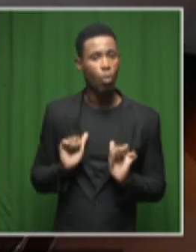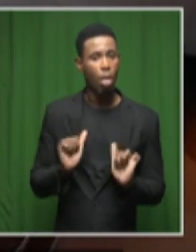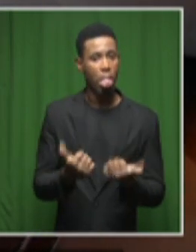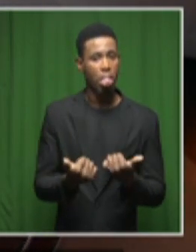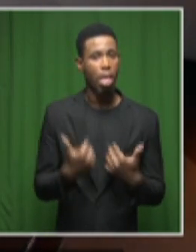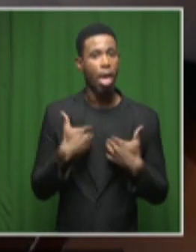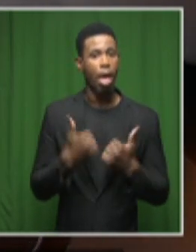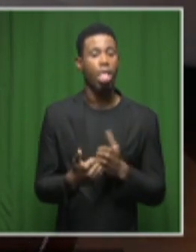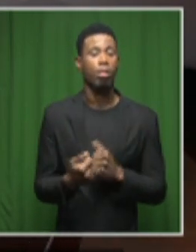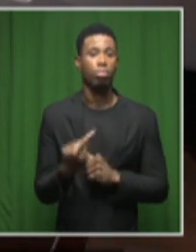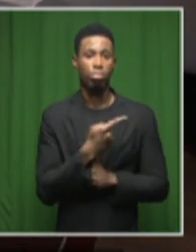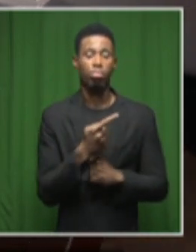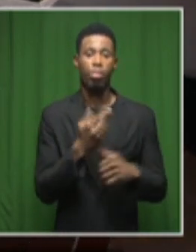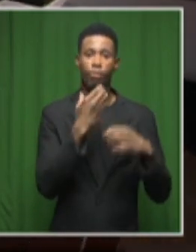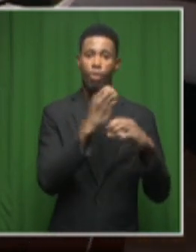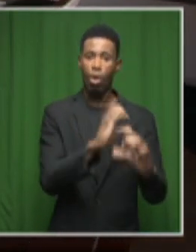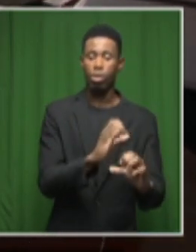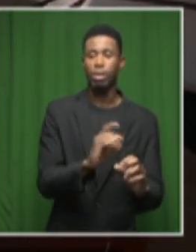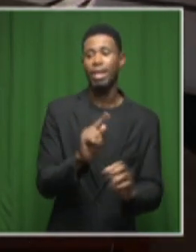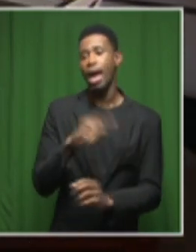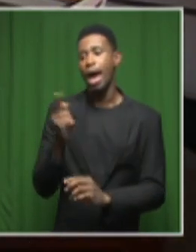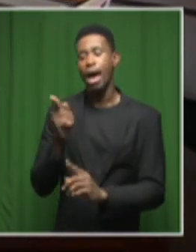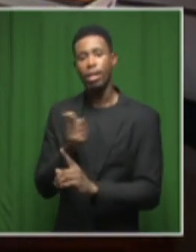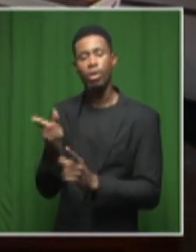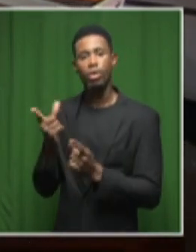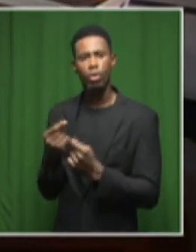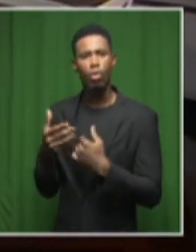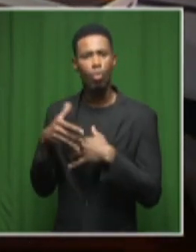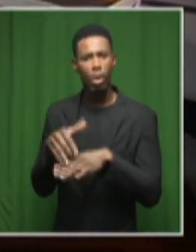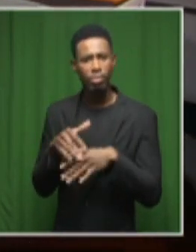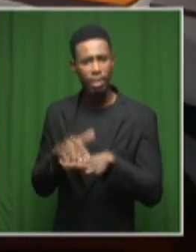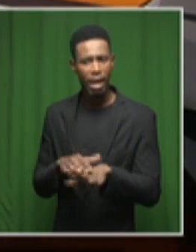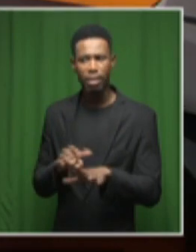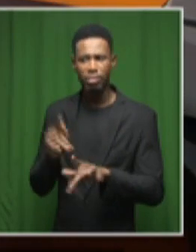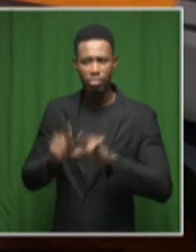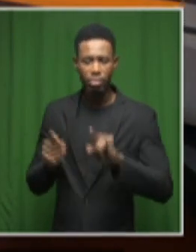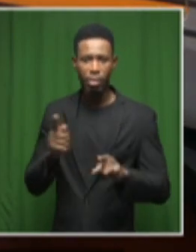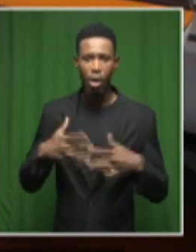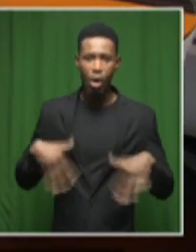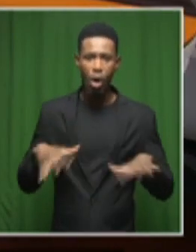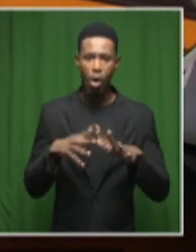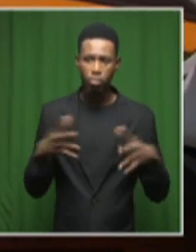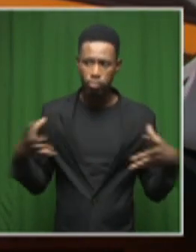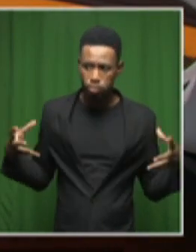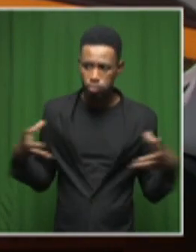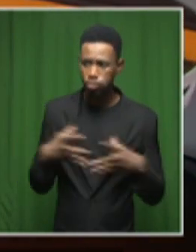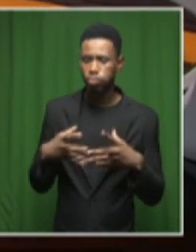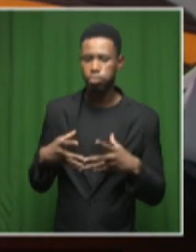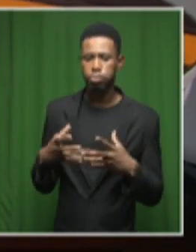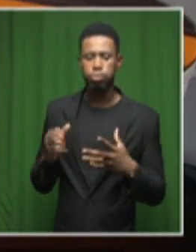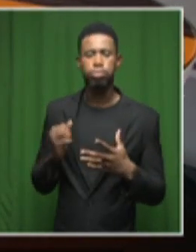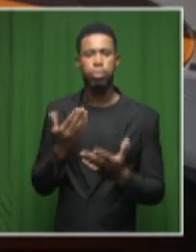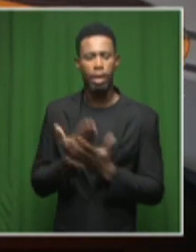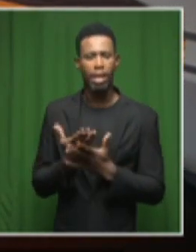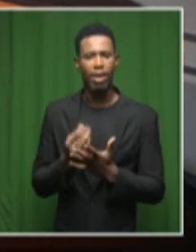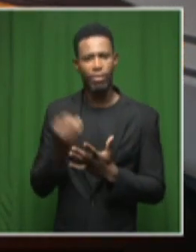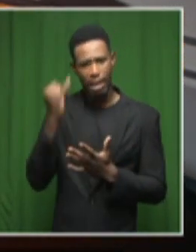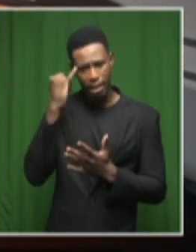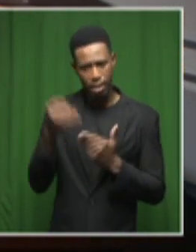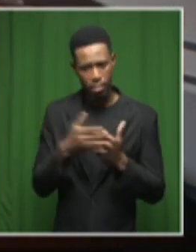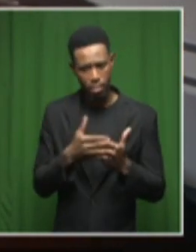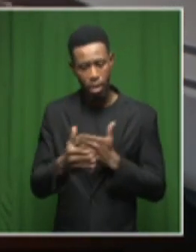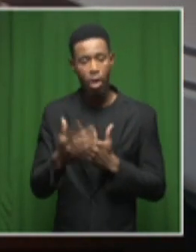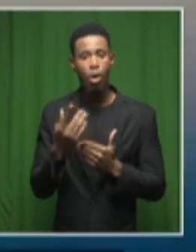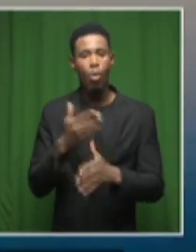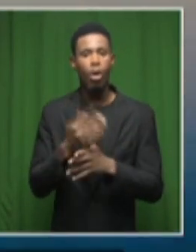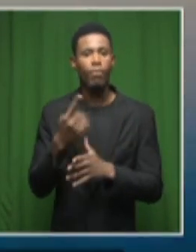website, and we're trying to bring all of this together and have a model that can work for the future of the arts. Because the future of the